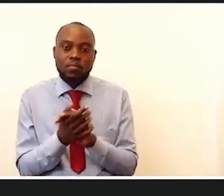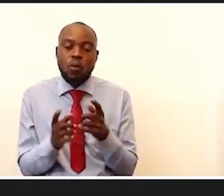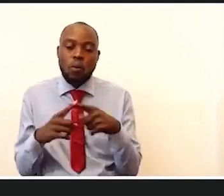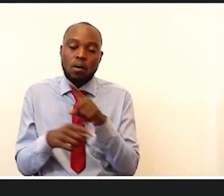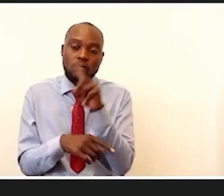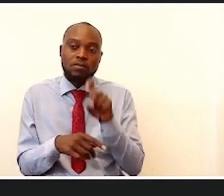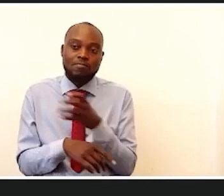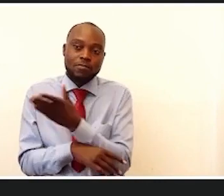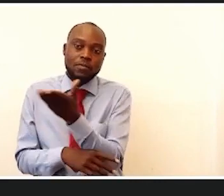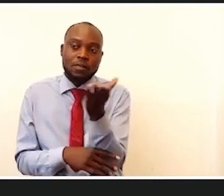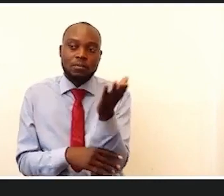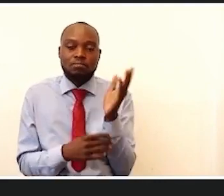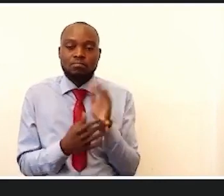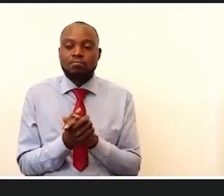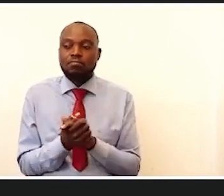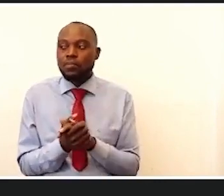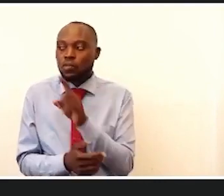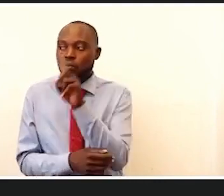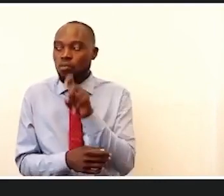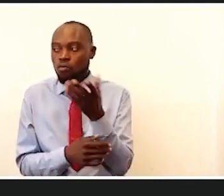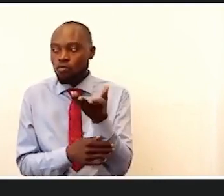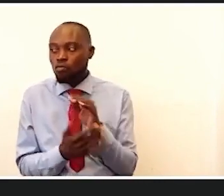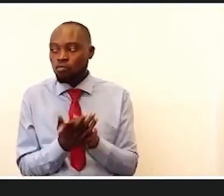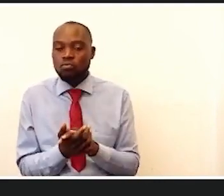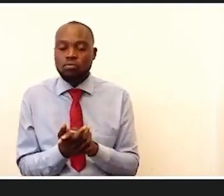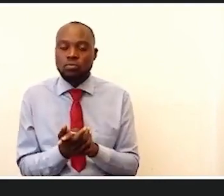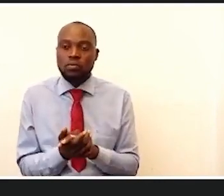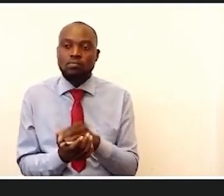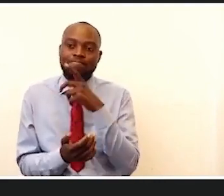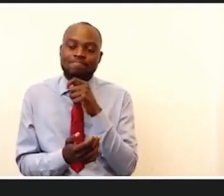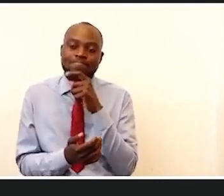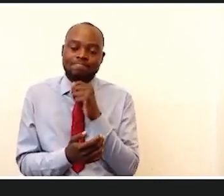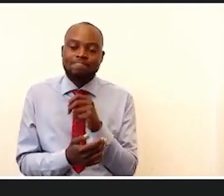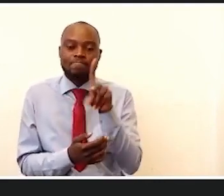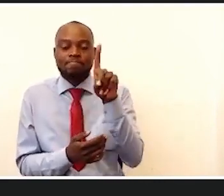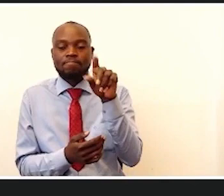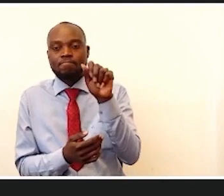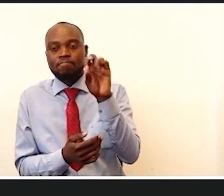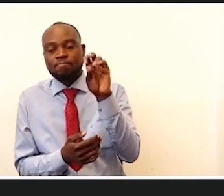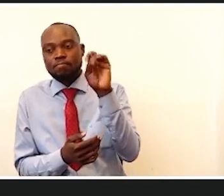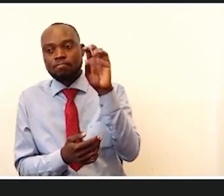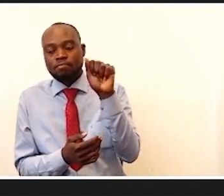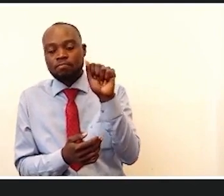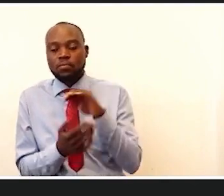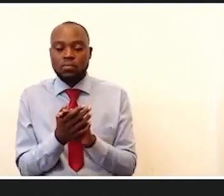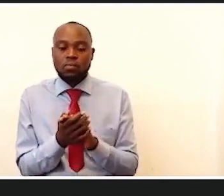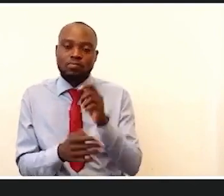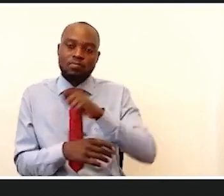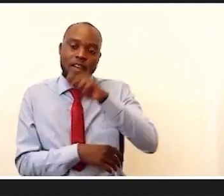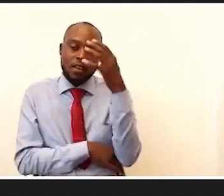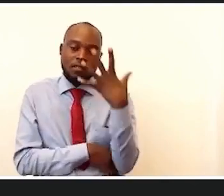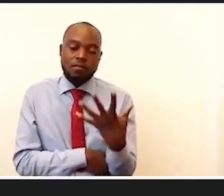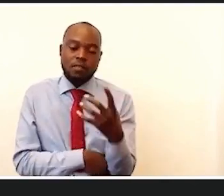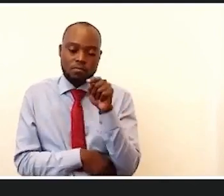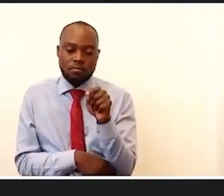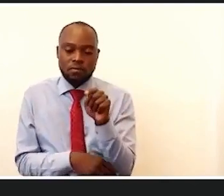ask Kevin Orama, you can ask Mr. Adeshina himself on his High Five initiative,